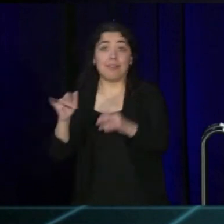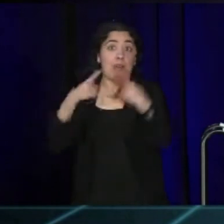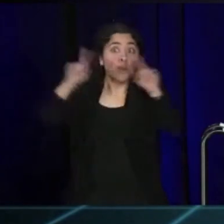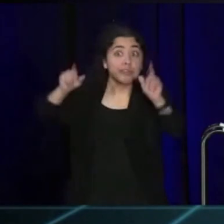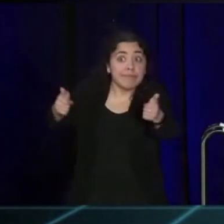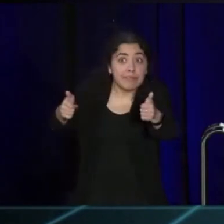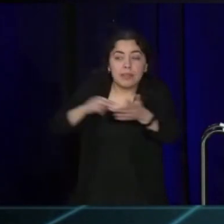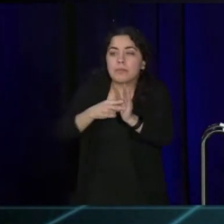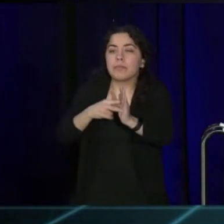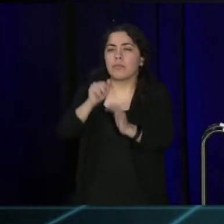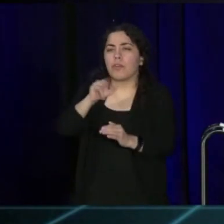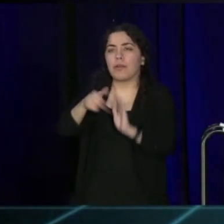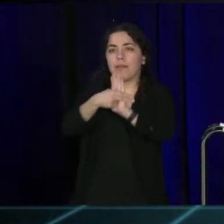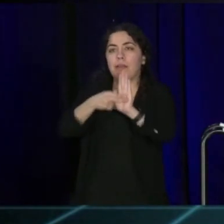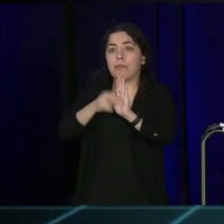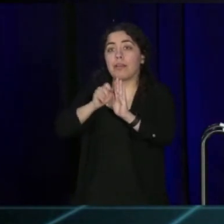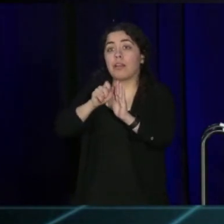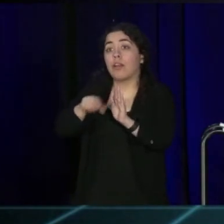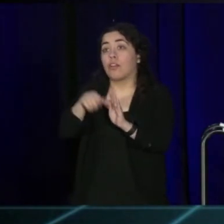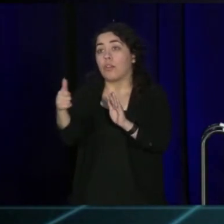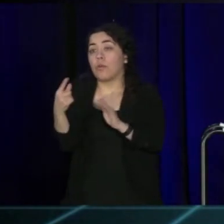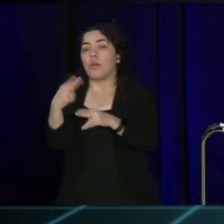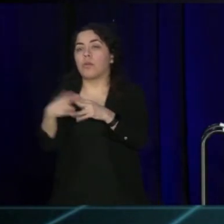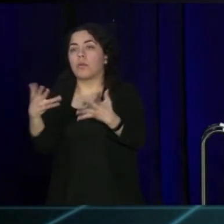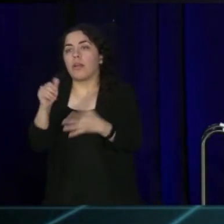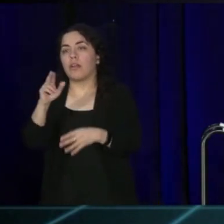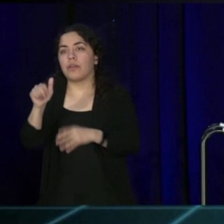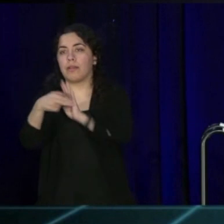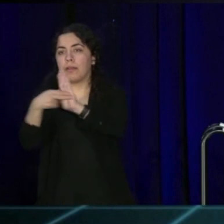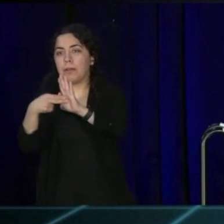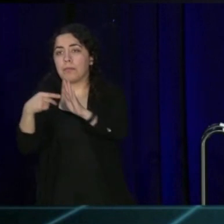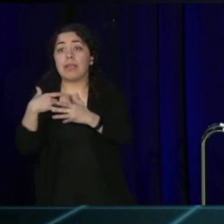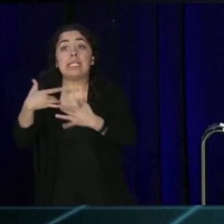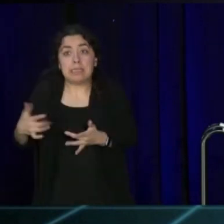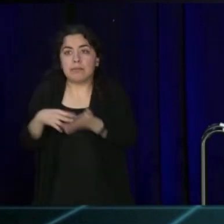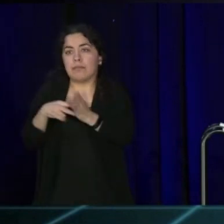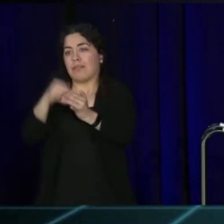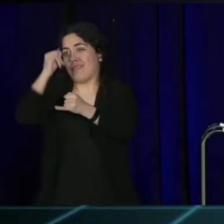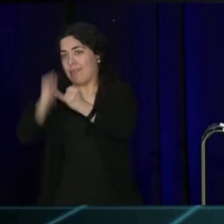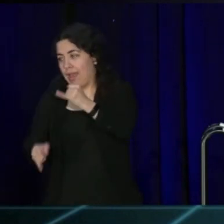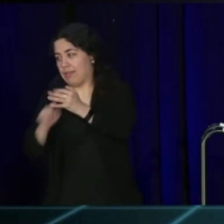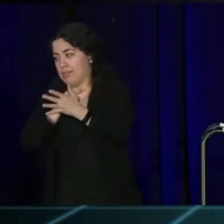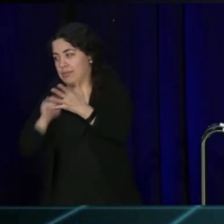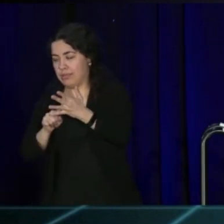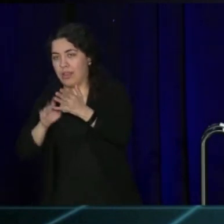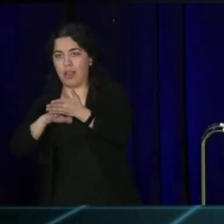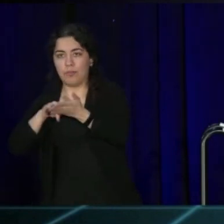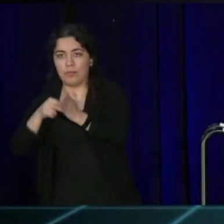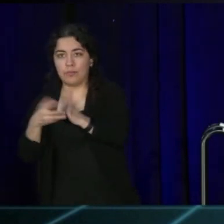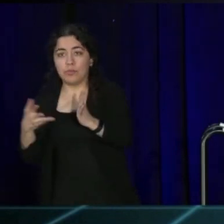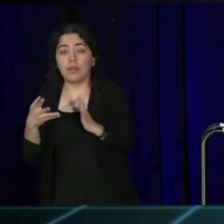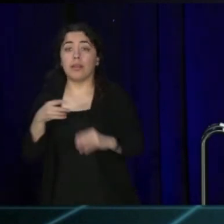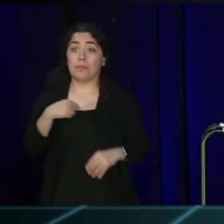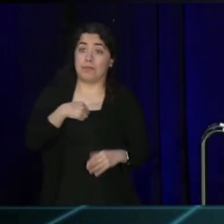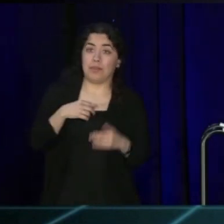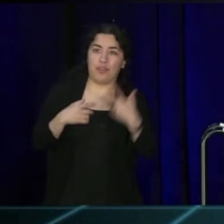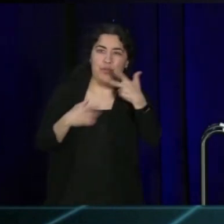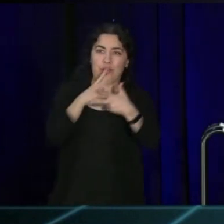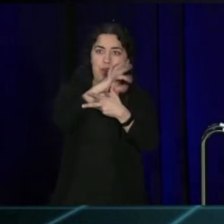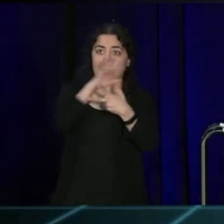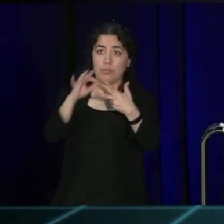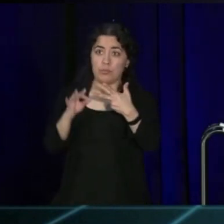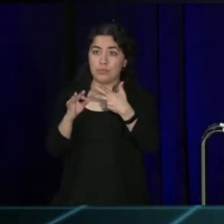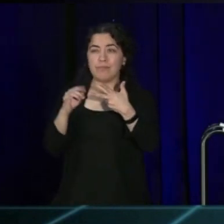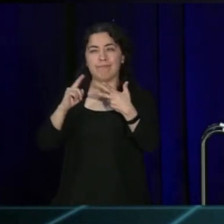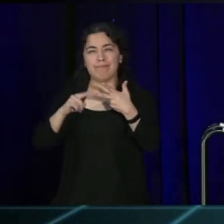use another area attribute called area label. I intentionally put it last on purpose because to me, among the 3 options that we just discussed, it is